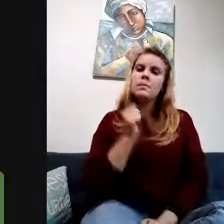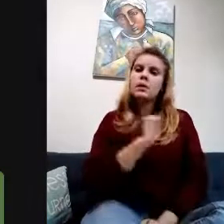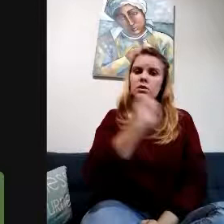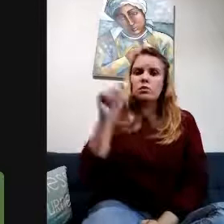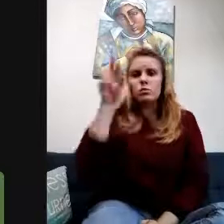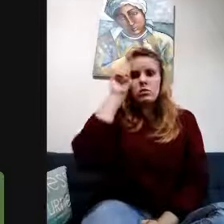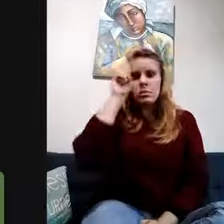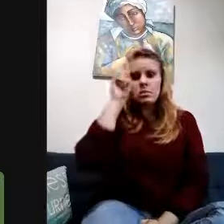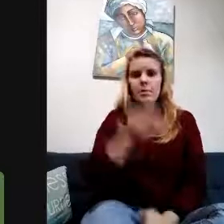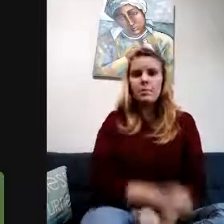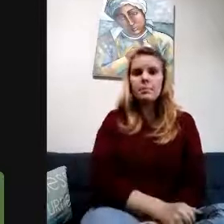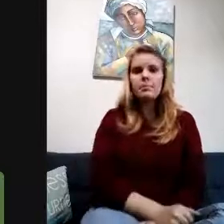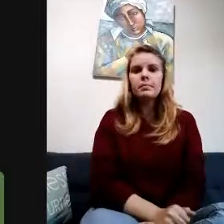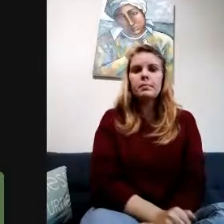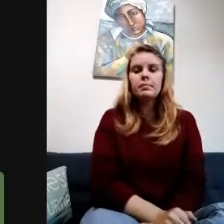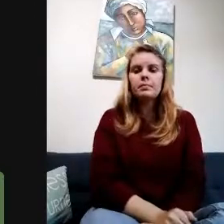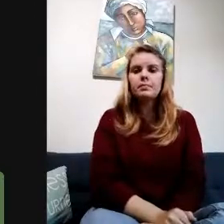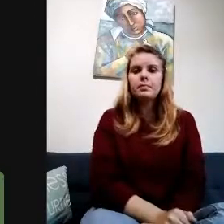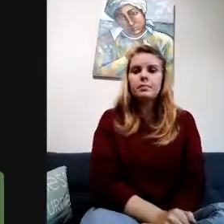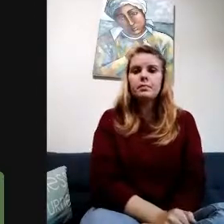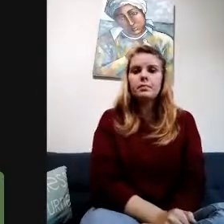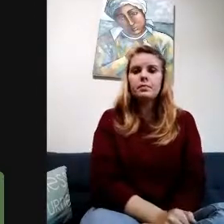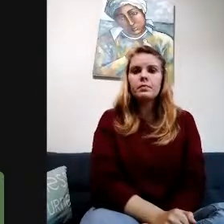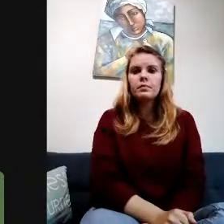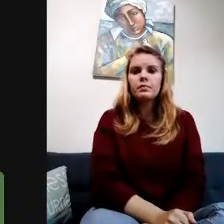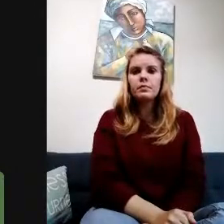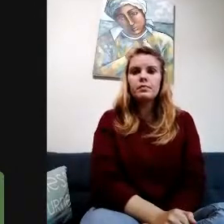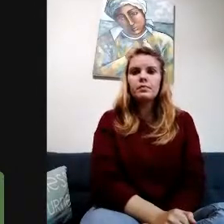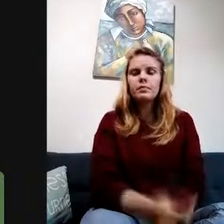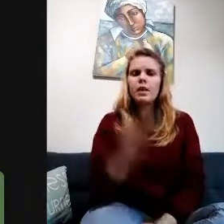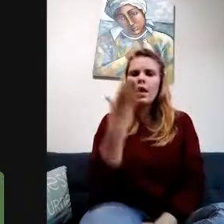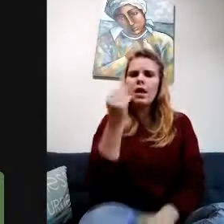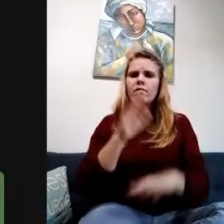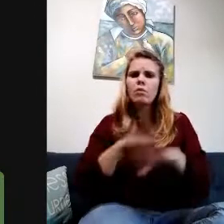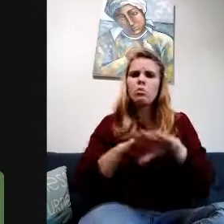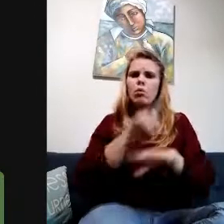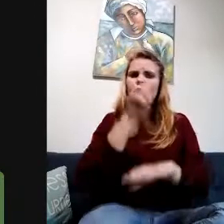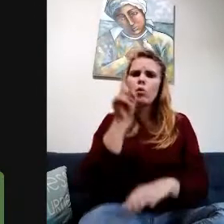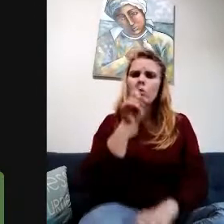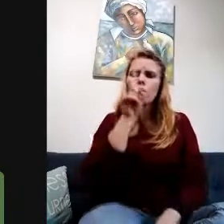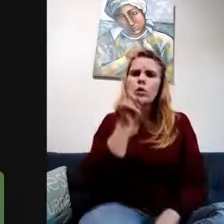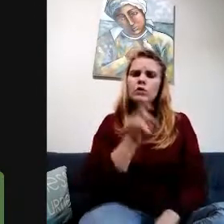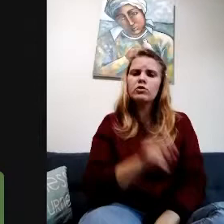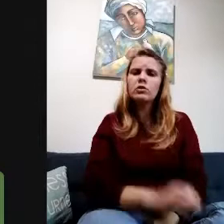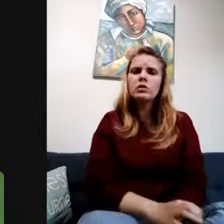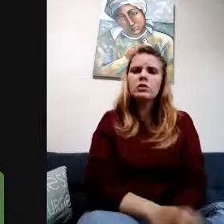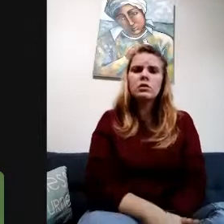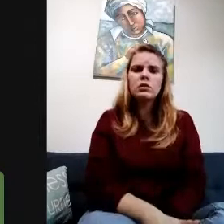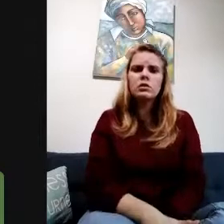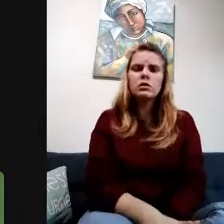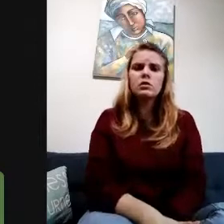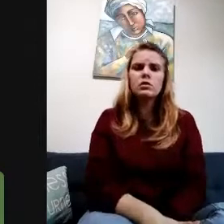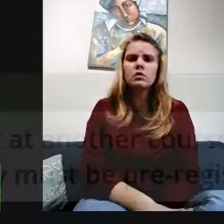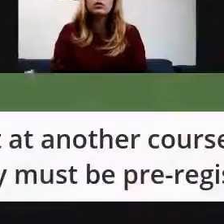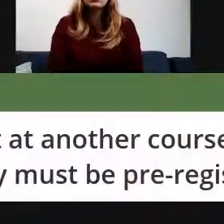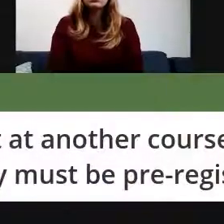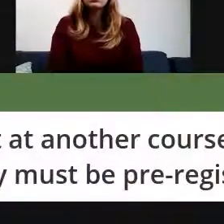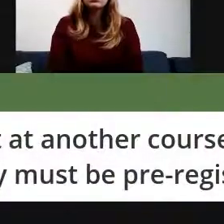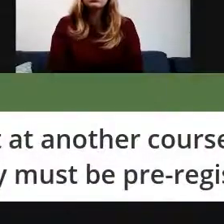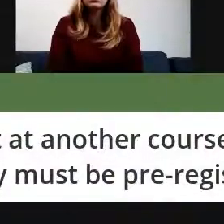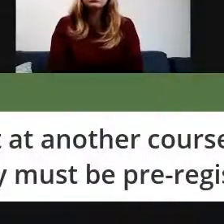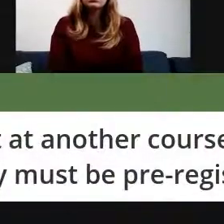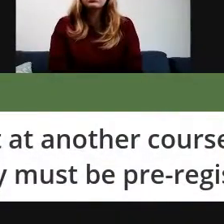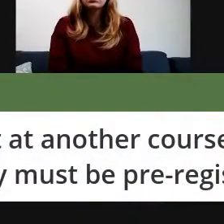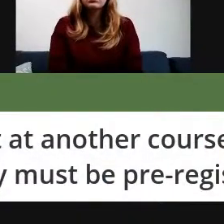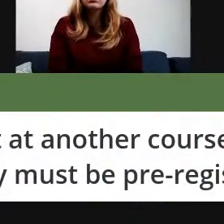mind. Let me just see. I've got a couple more questions. Let's